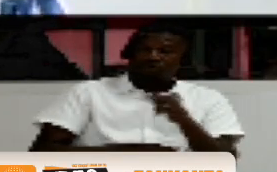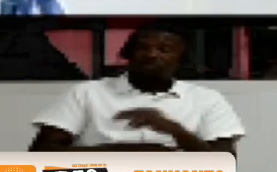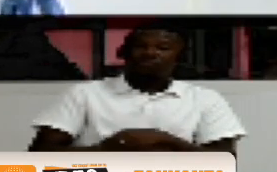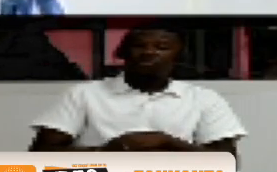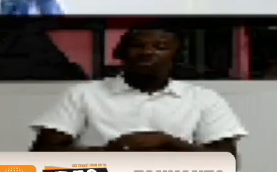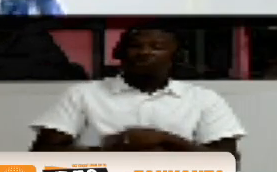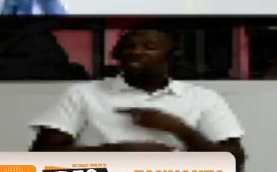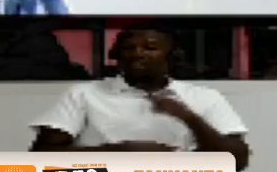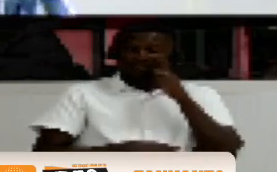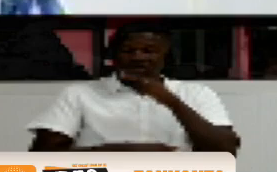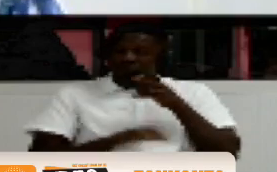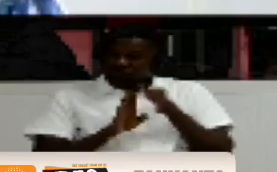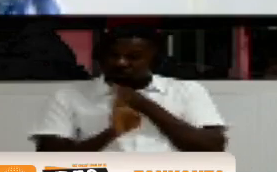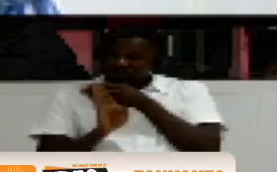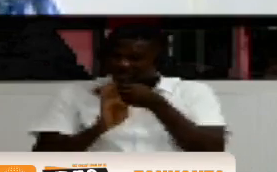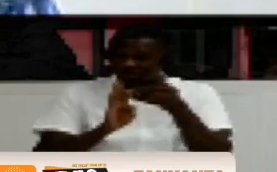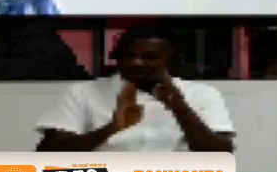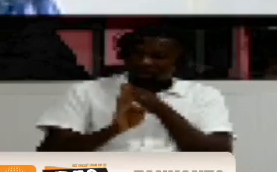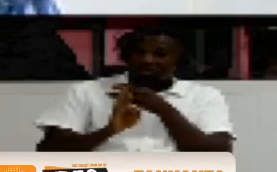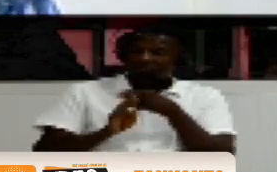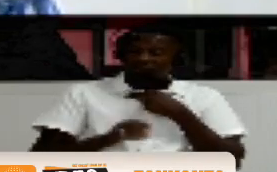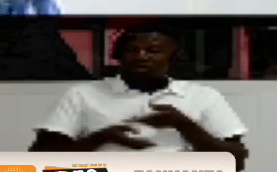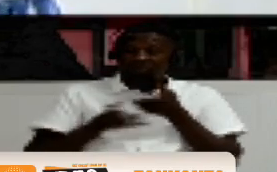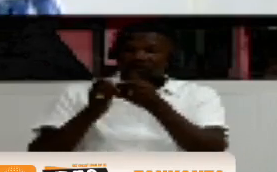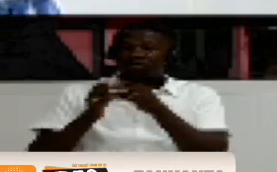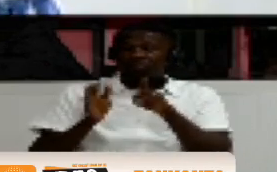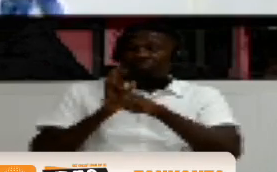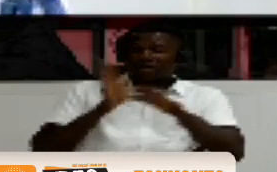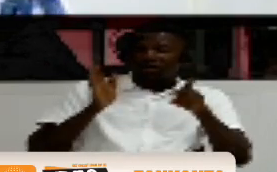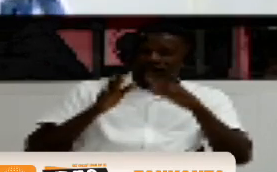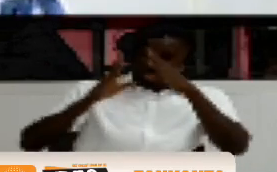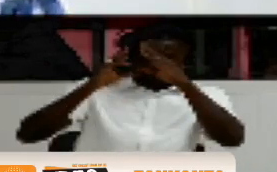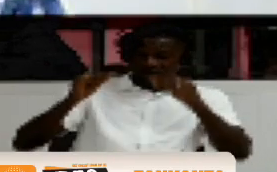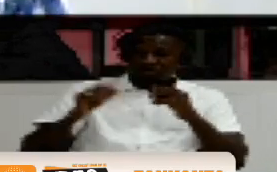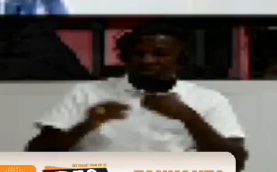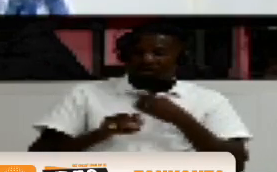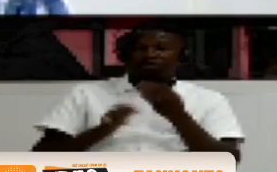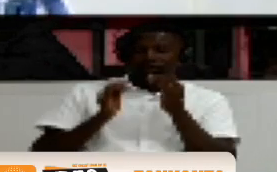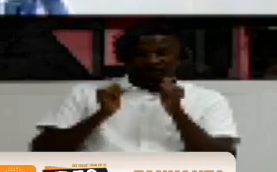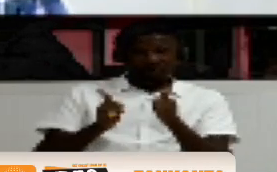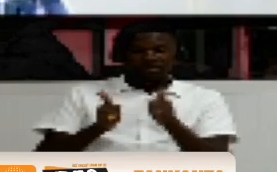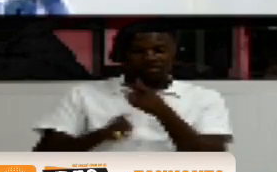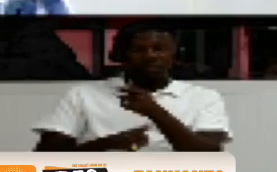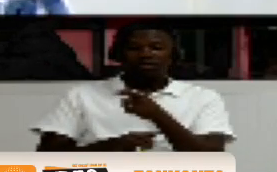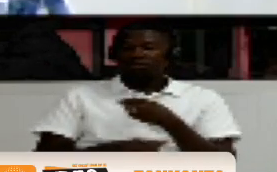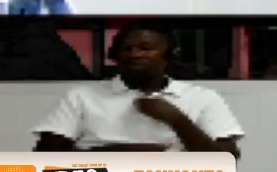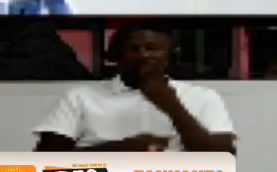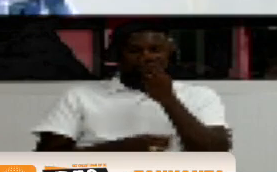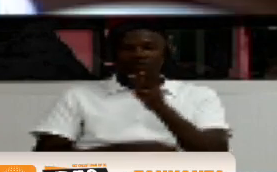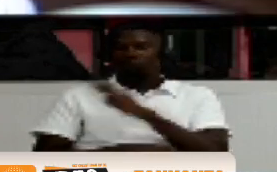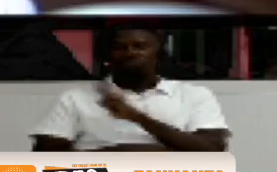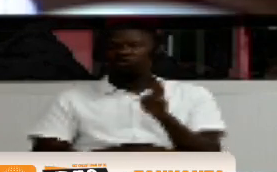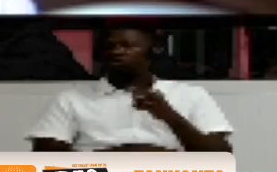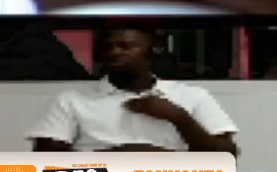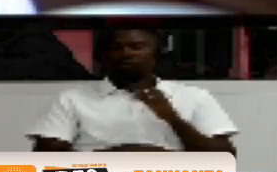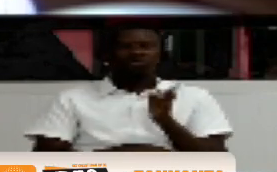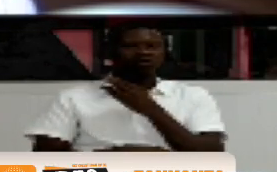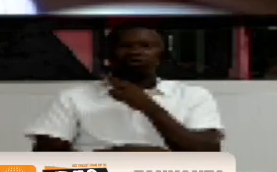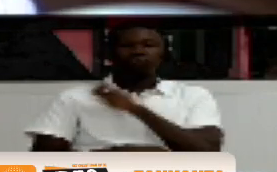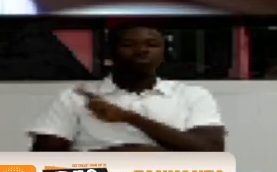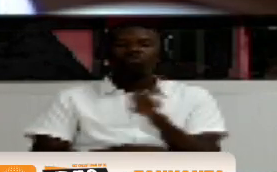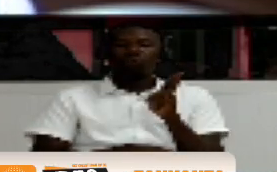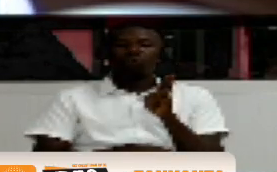to convince me, saying you will be given a private block, you will be fine there. I said, no, I am not going.